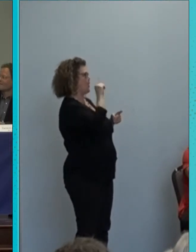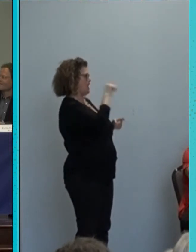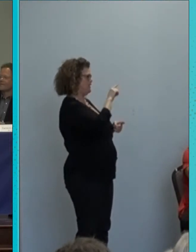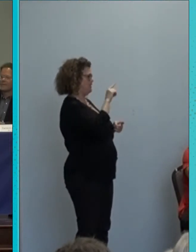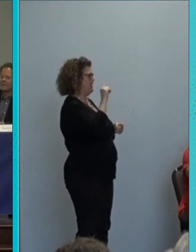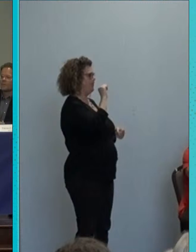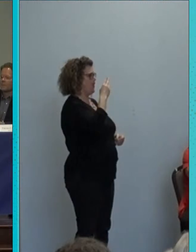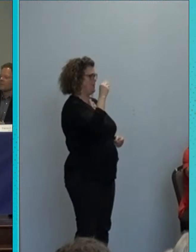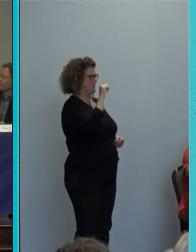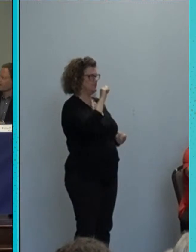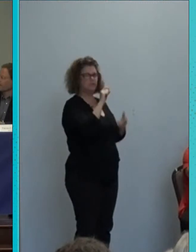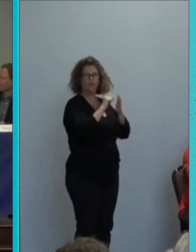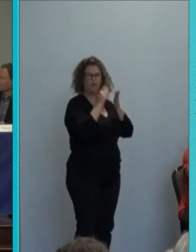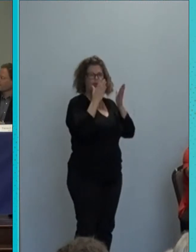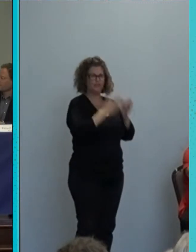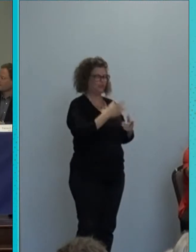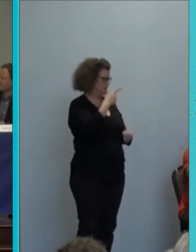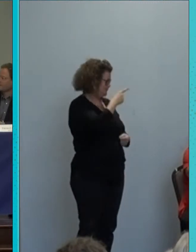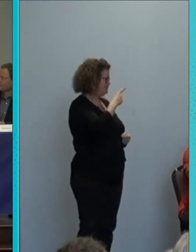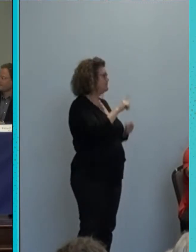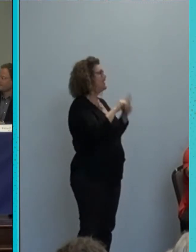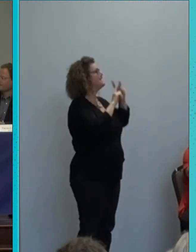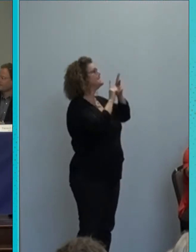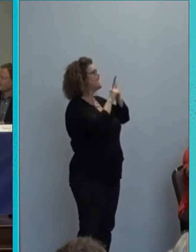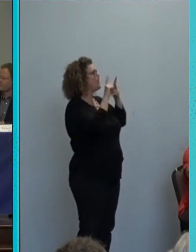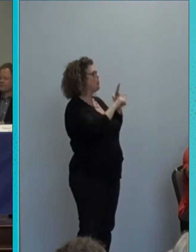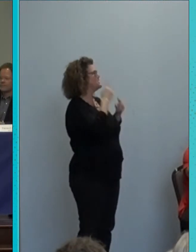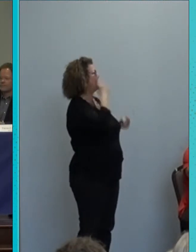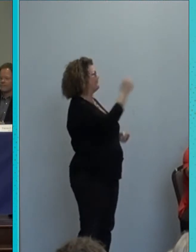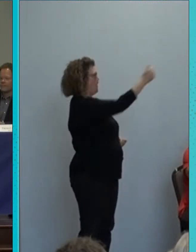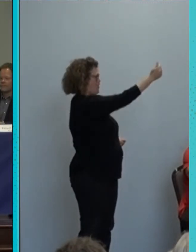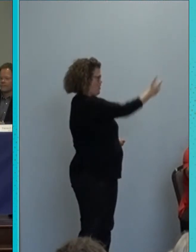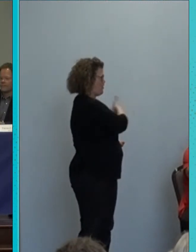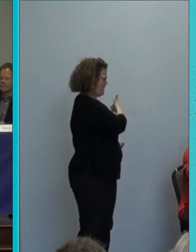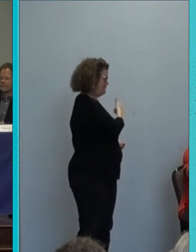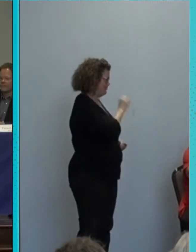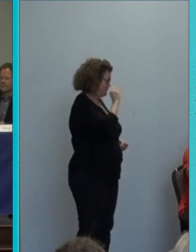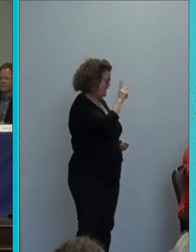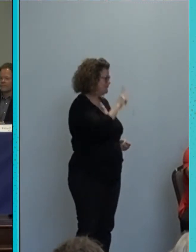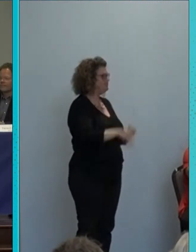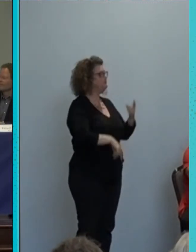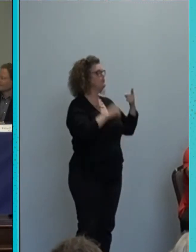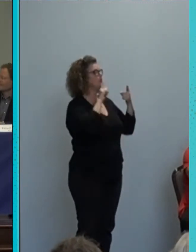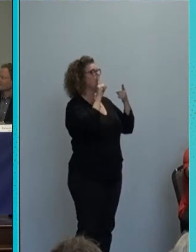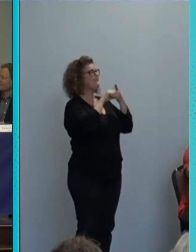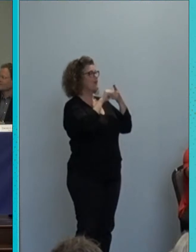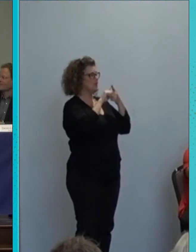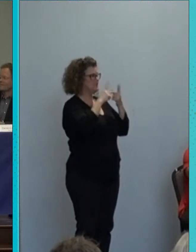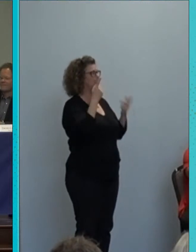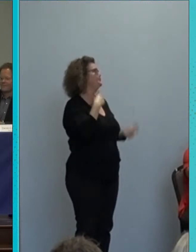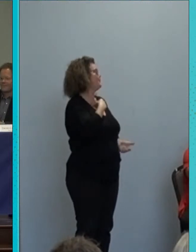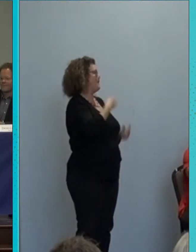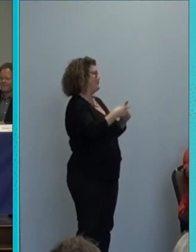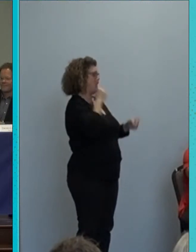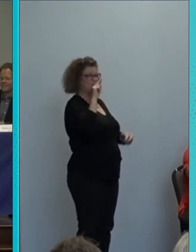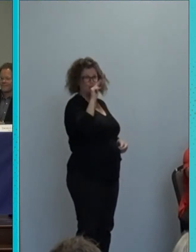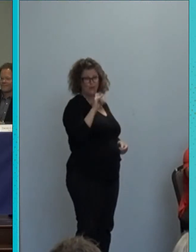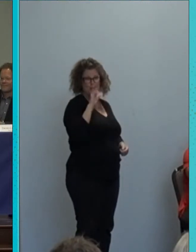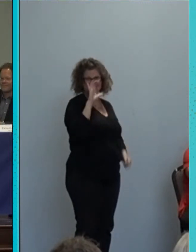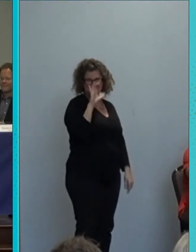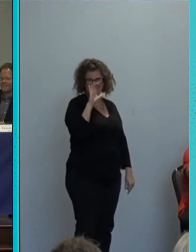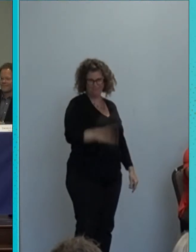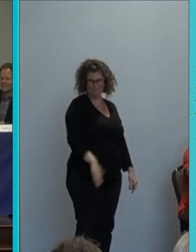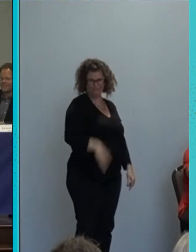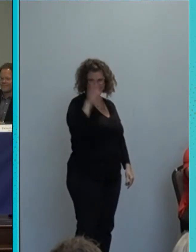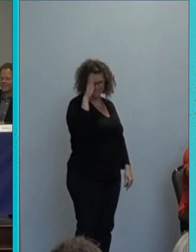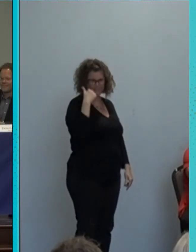I have two questions. The first question was for the author, and the second question is for the rest of the panel. So the